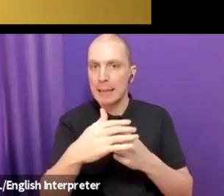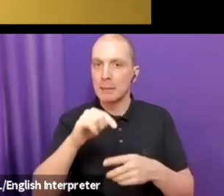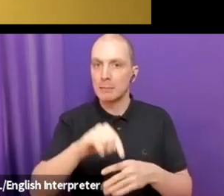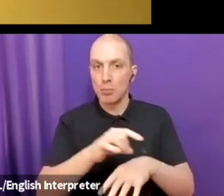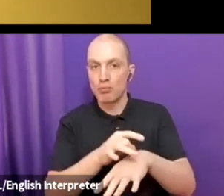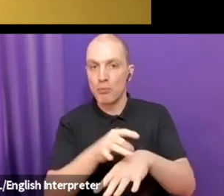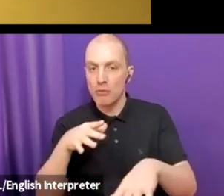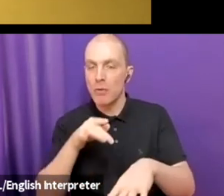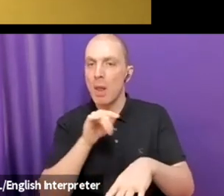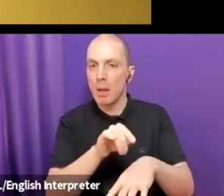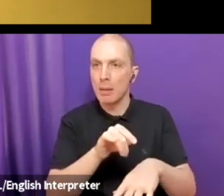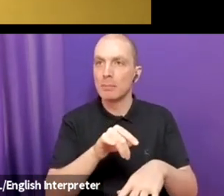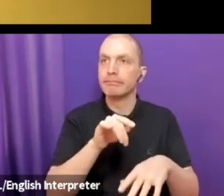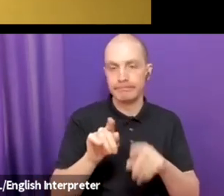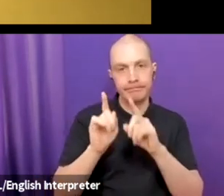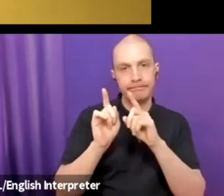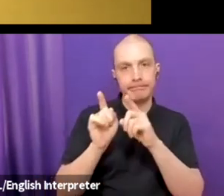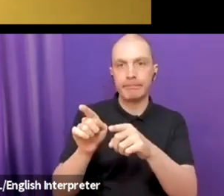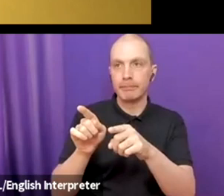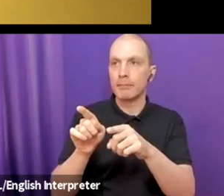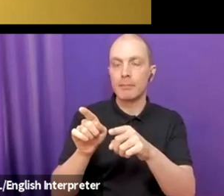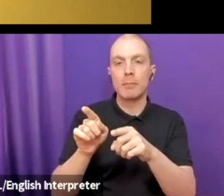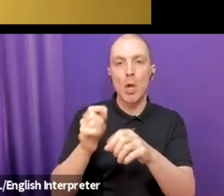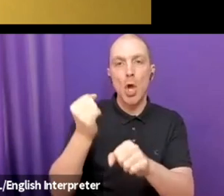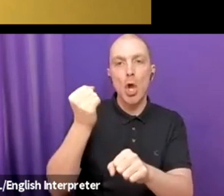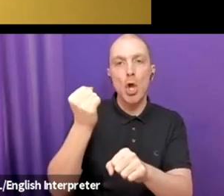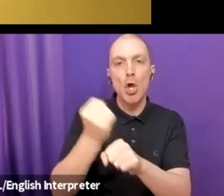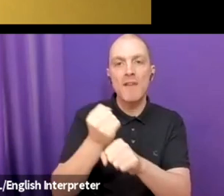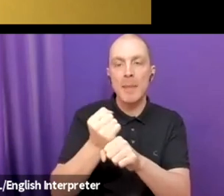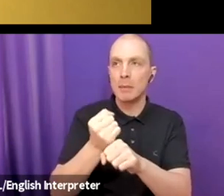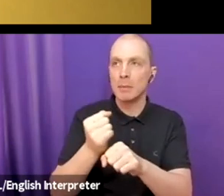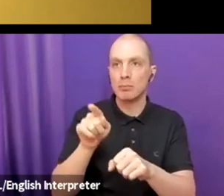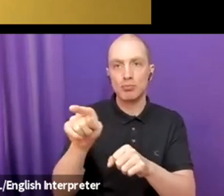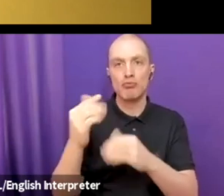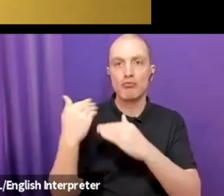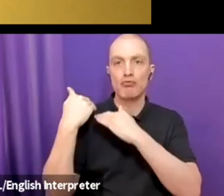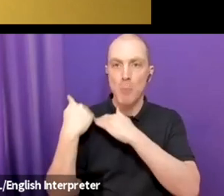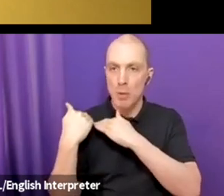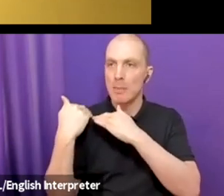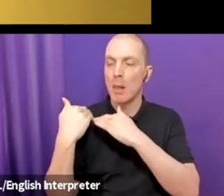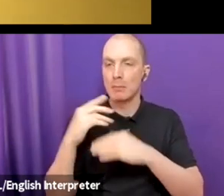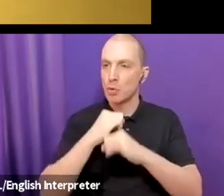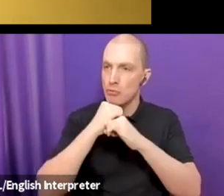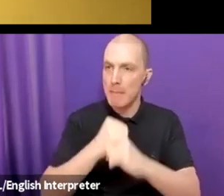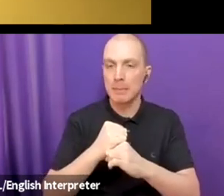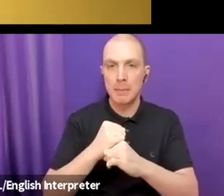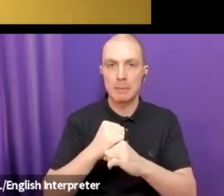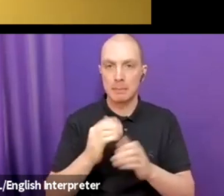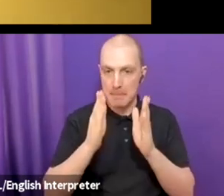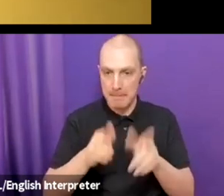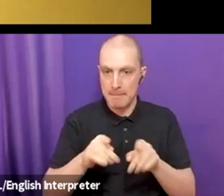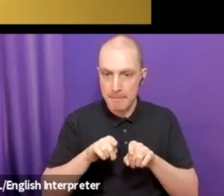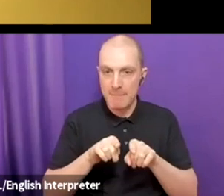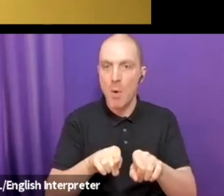UK and the Scottish government accountable for all his human rights obligations and commitments. So the UPR is